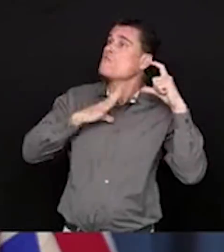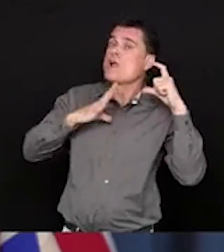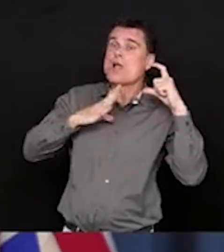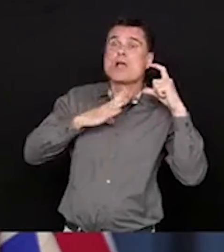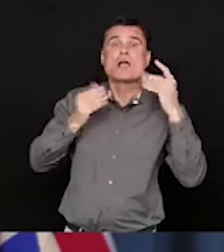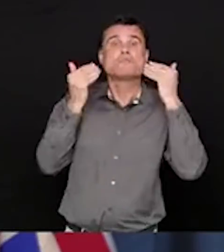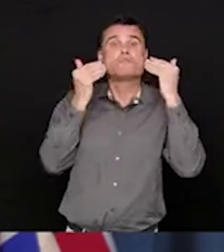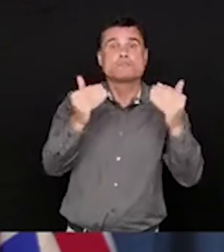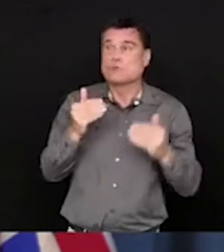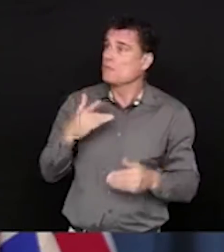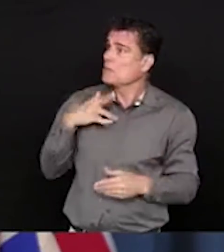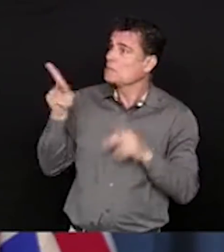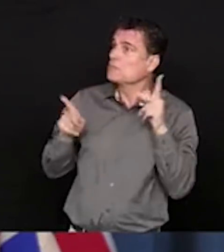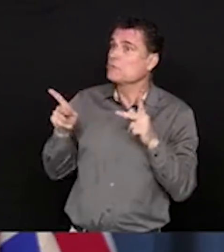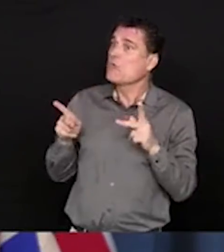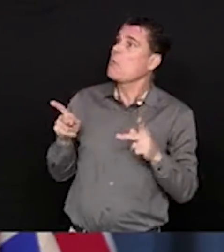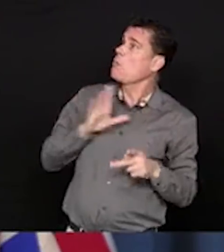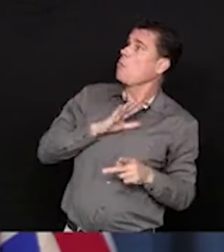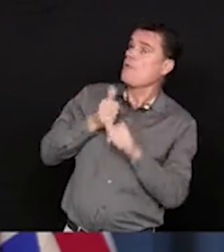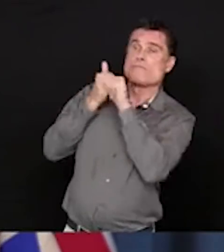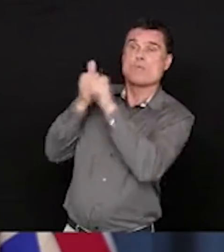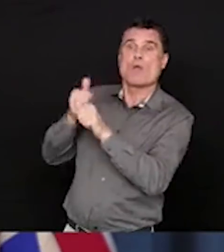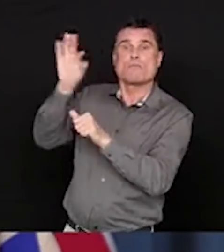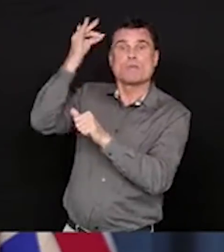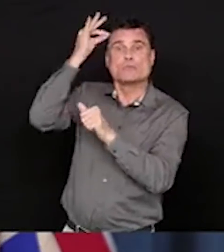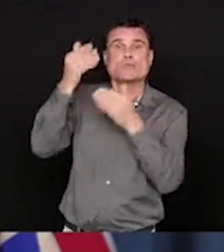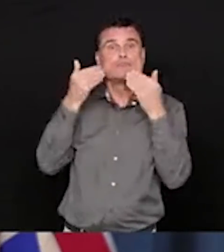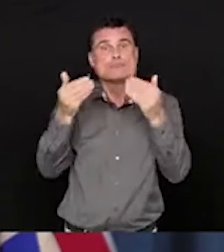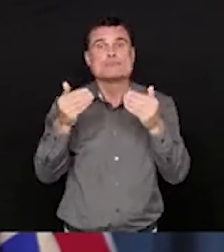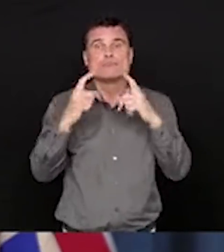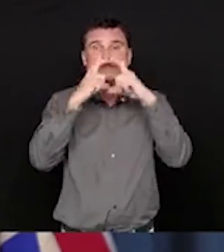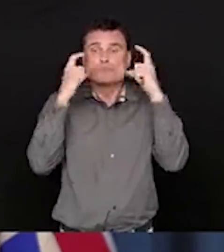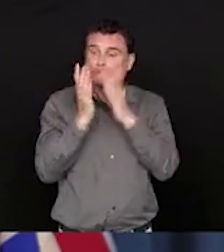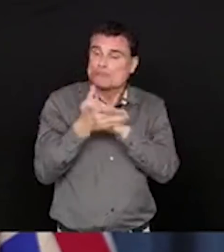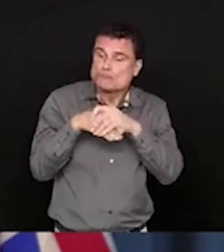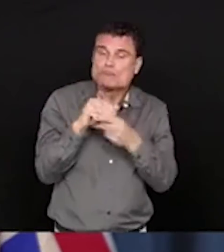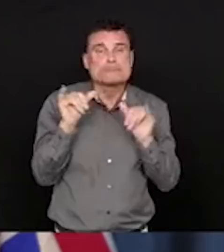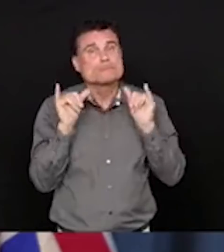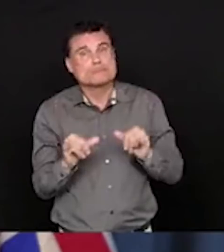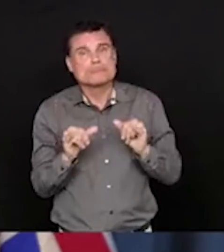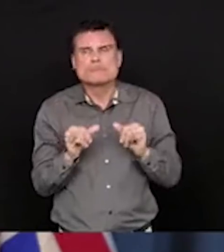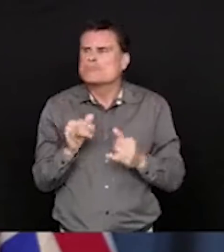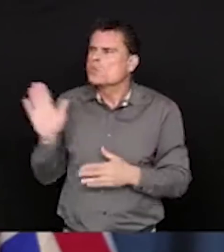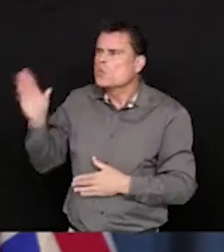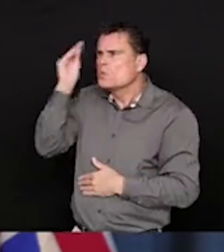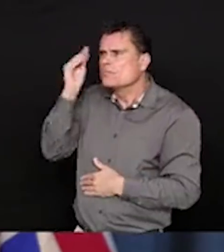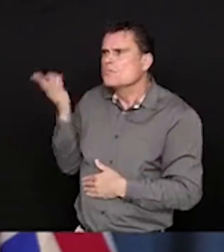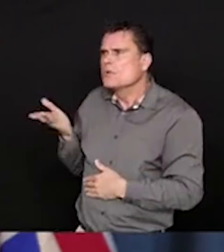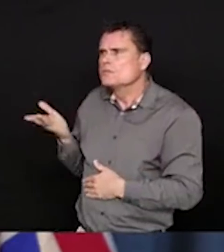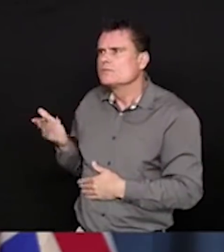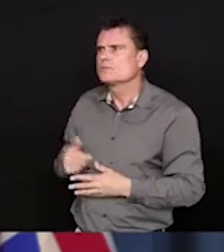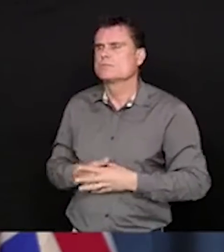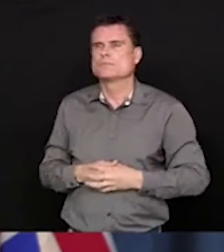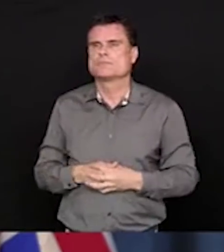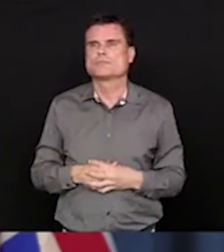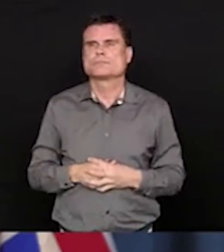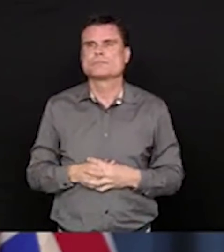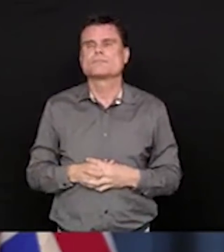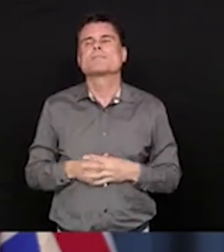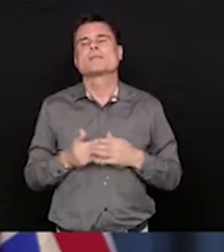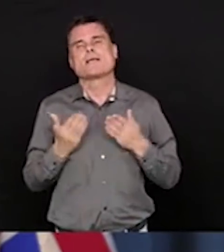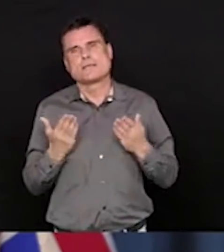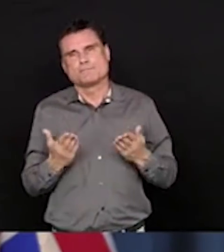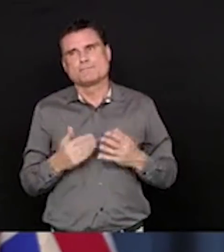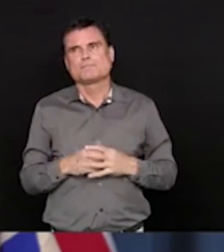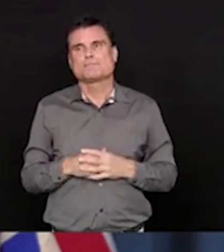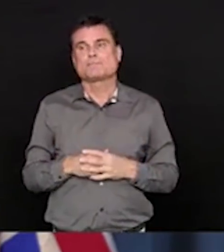We have a special advisory committee, and we've been reviewing evidence from around the world around when people are able